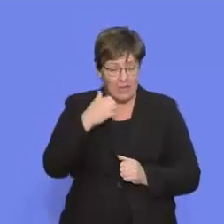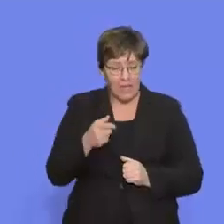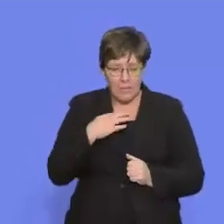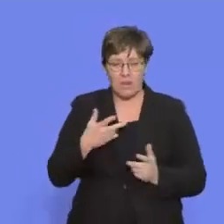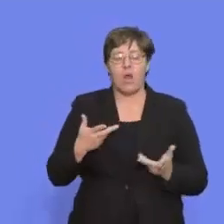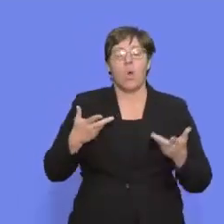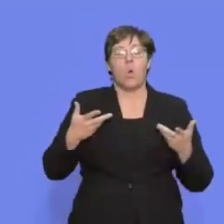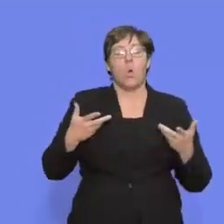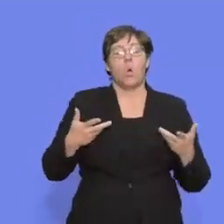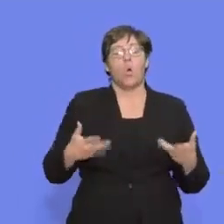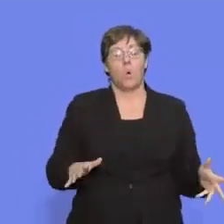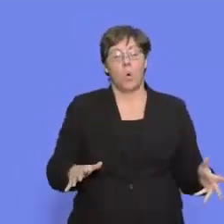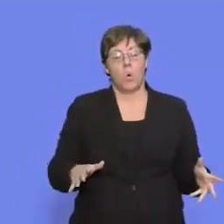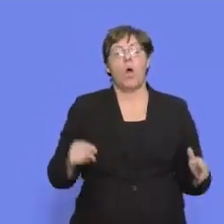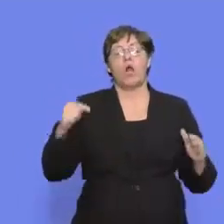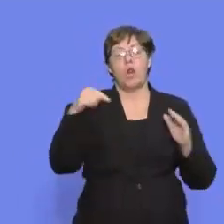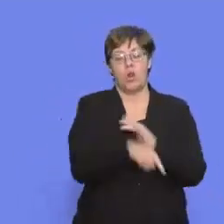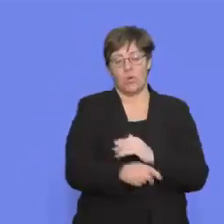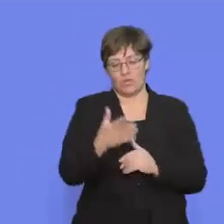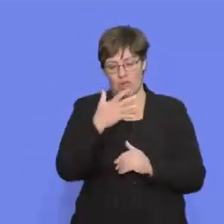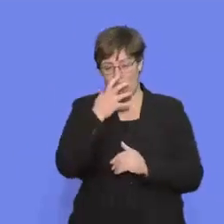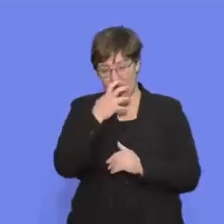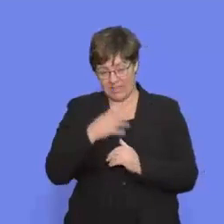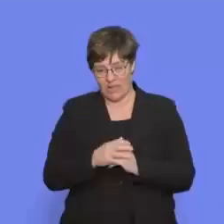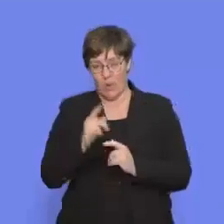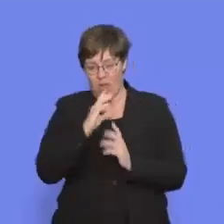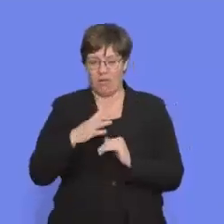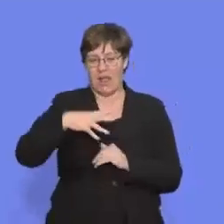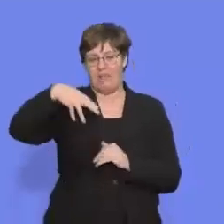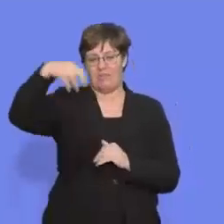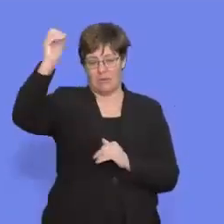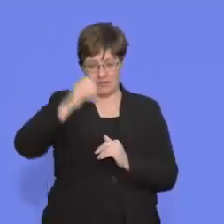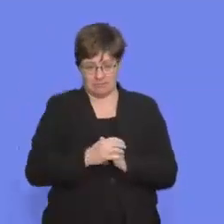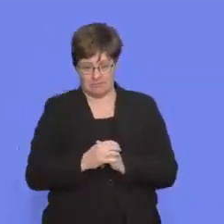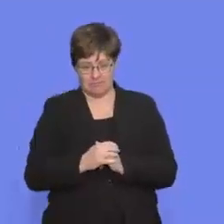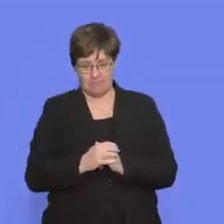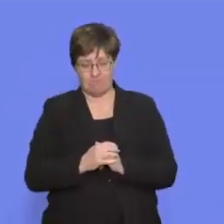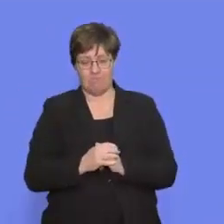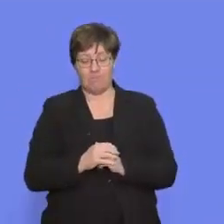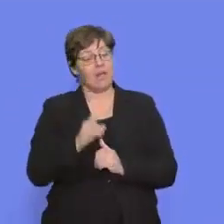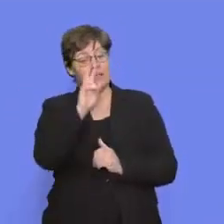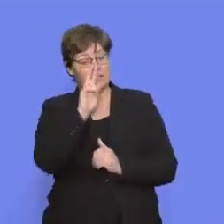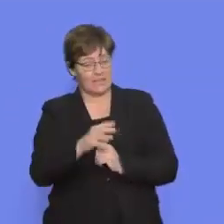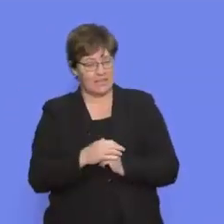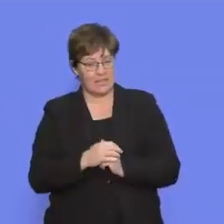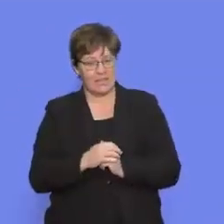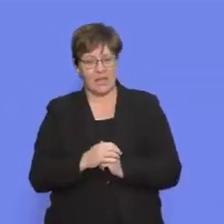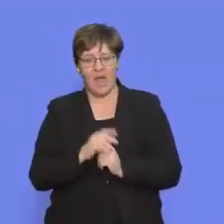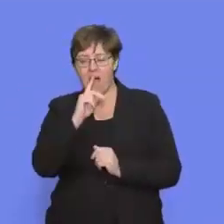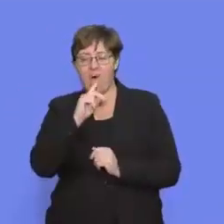evaporation. You can see here, we see the heat that is going out here when it gets to